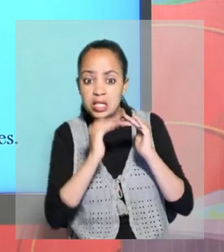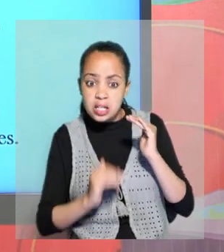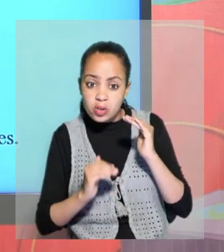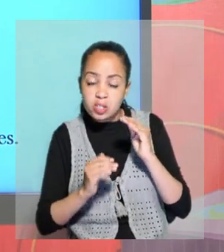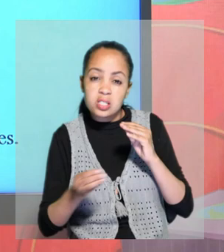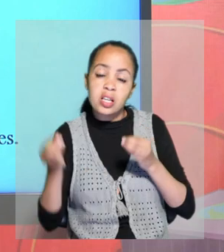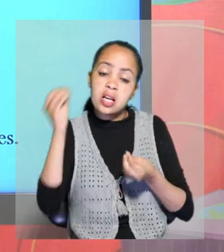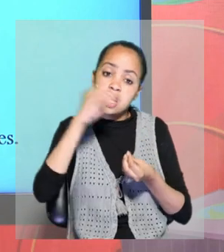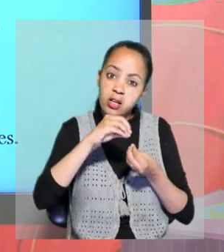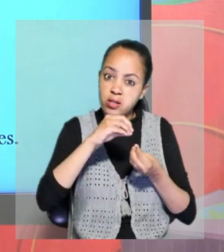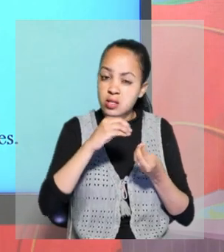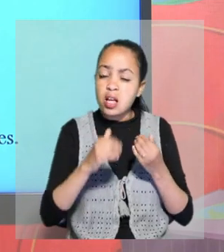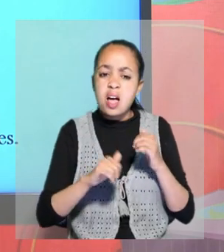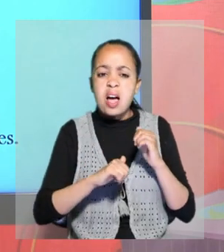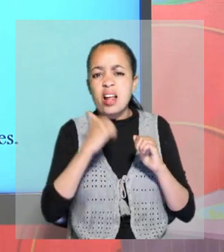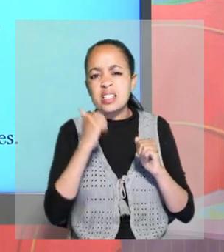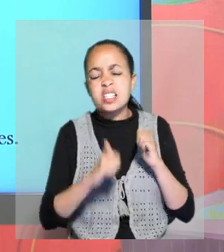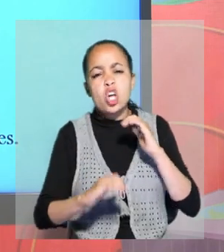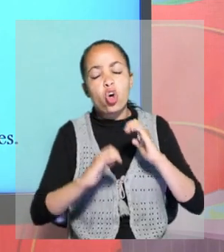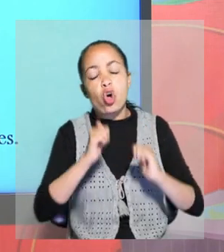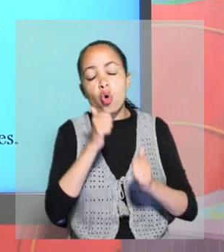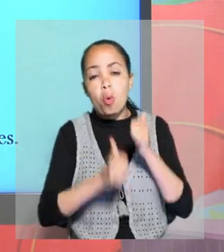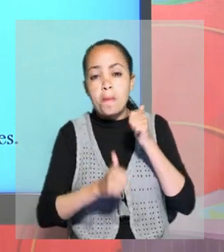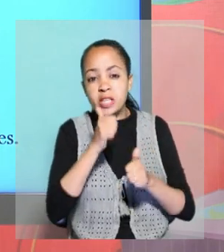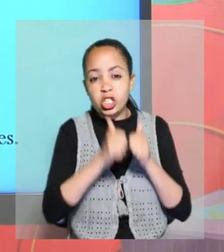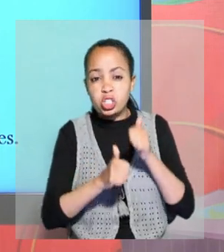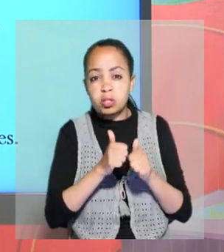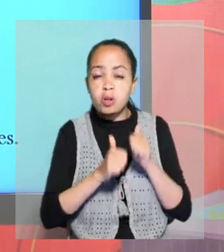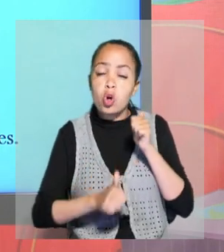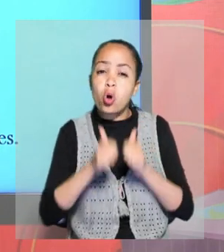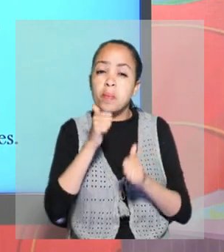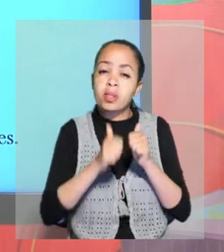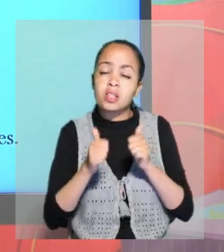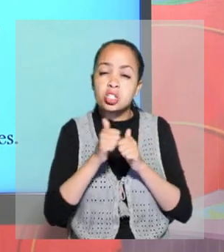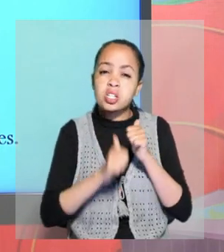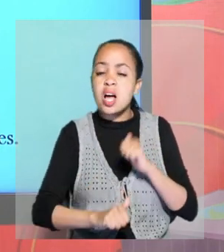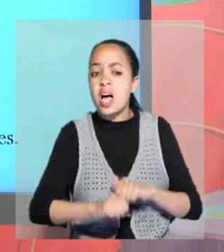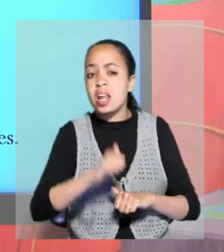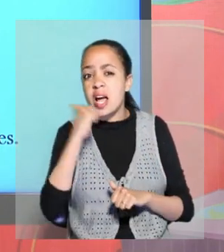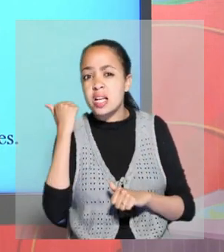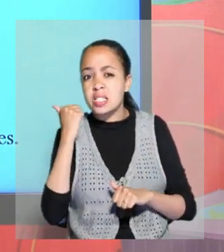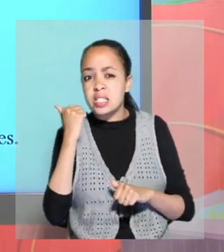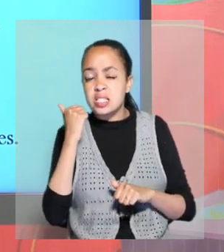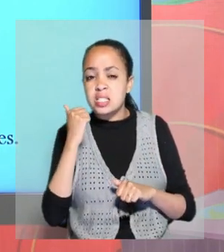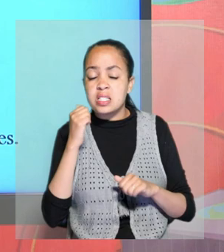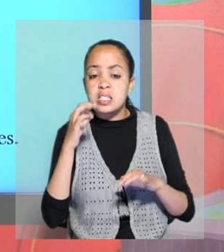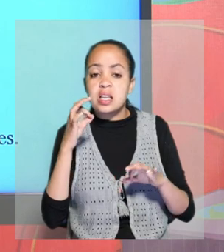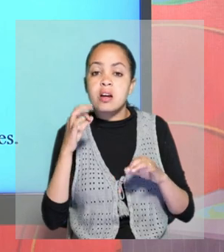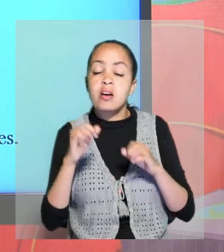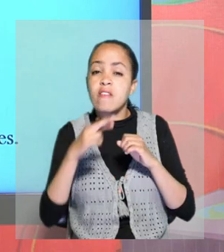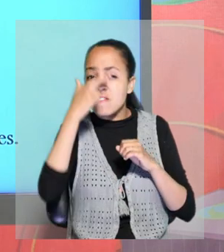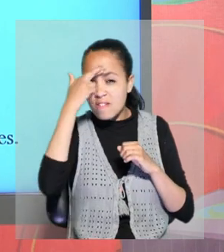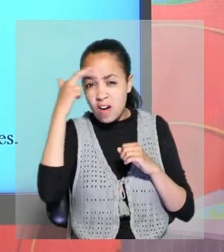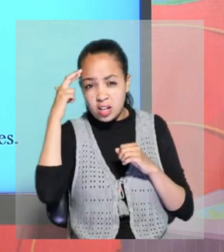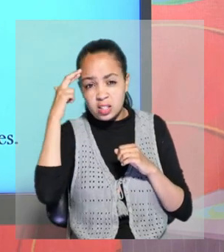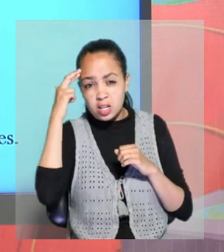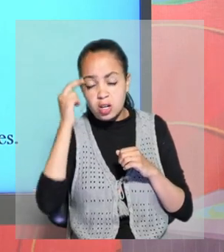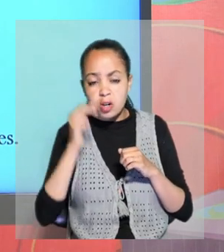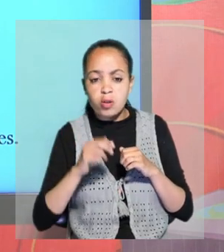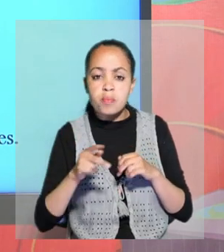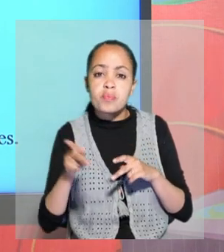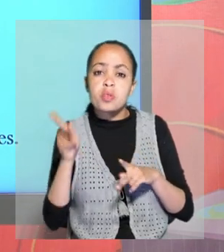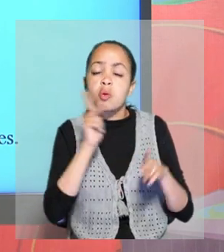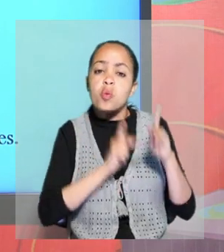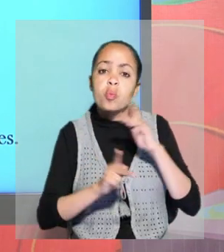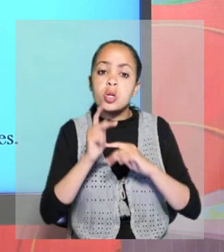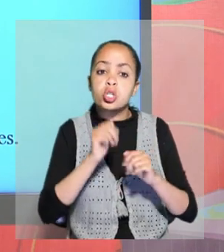Another, there is a competition again. Competition is another biotic factor. Population can